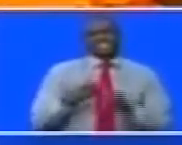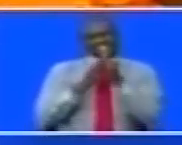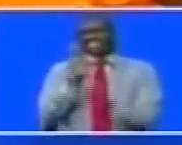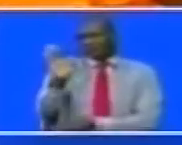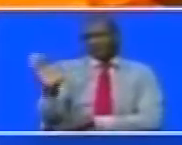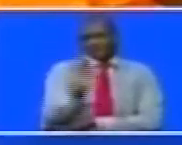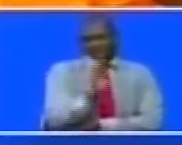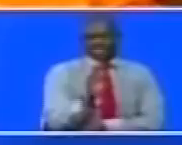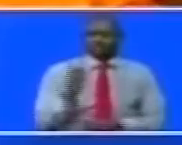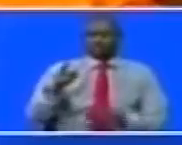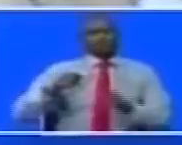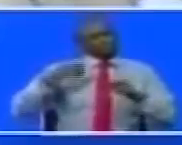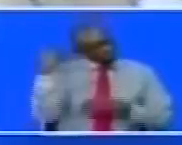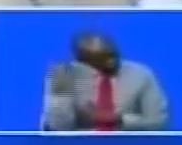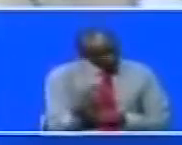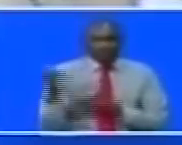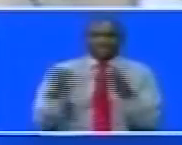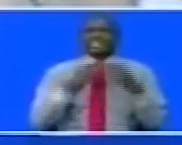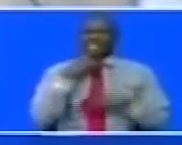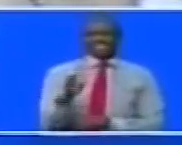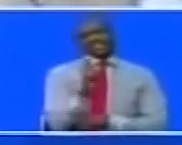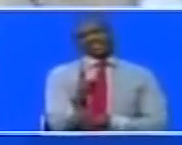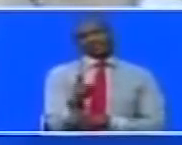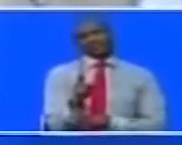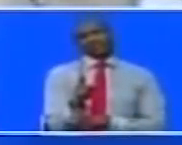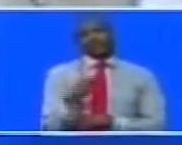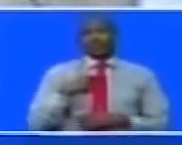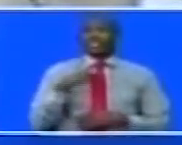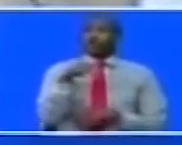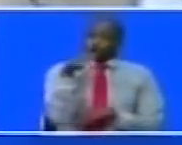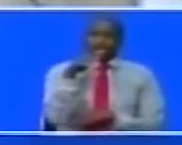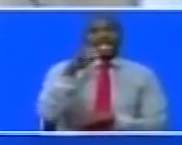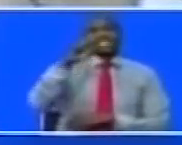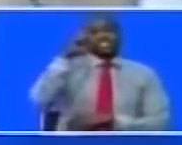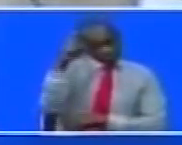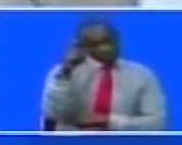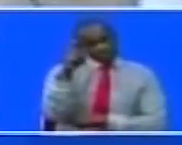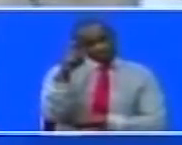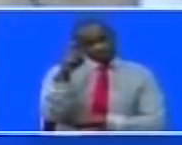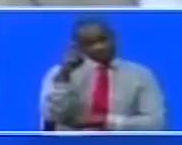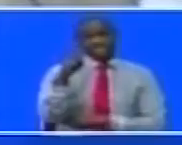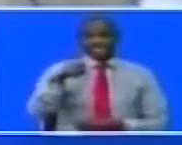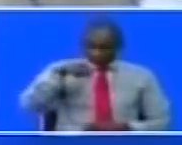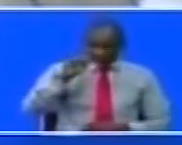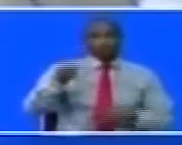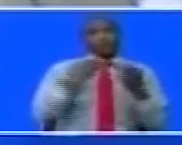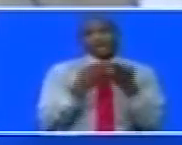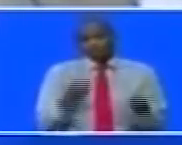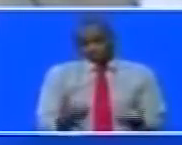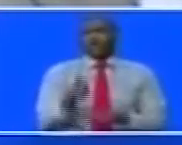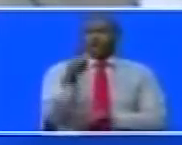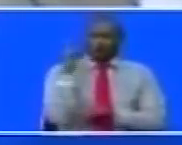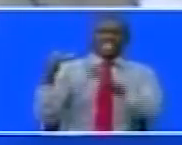to stop inciting Kenyans. We are therefore calling upon the executive, one, to apply the